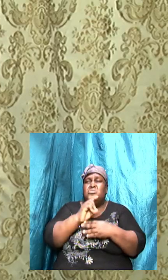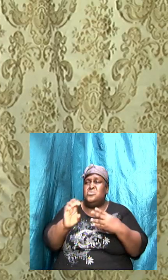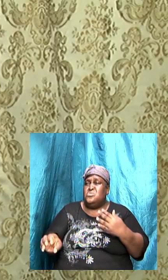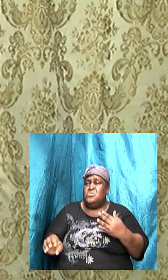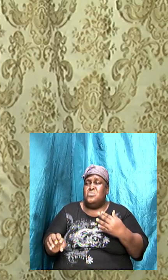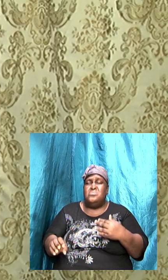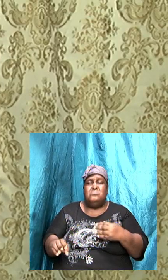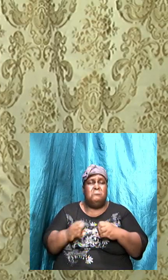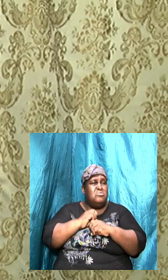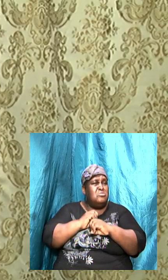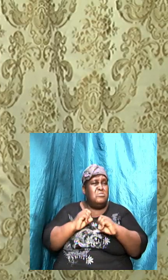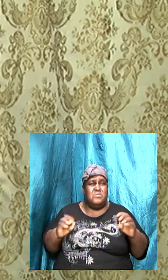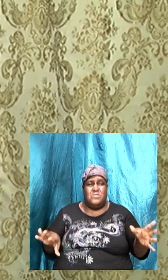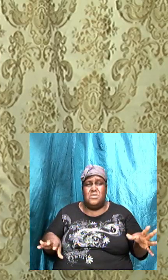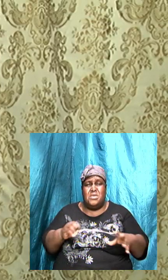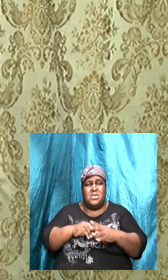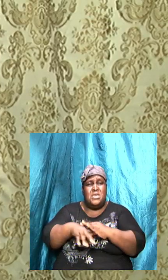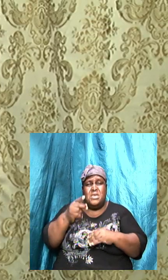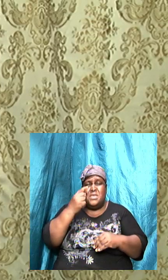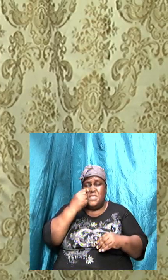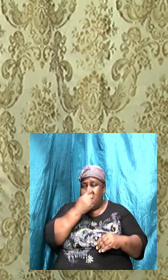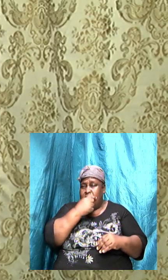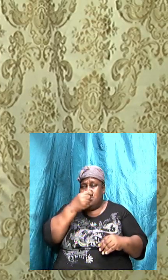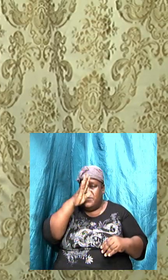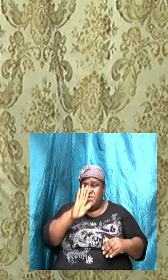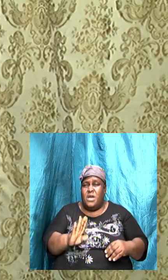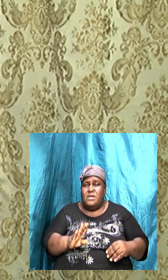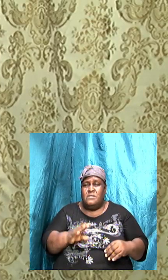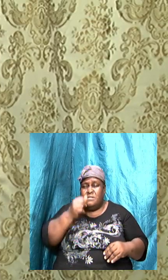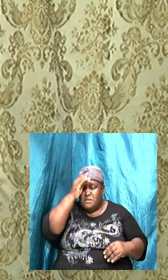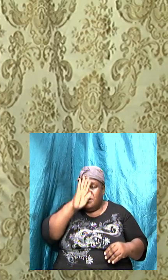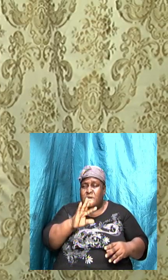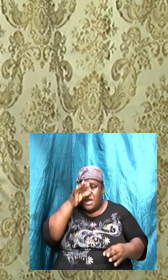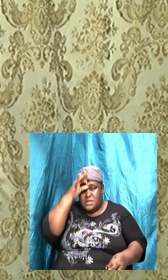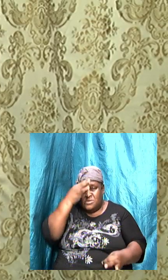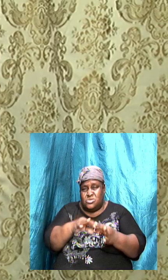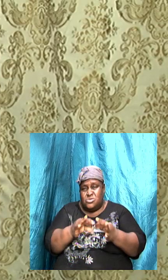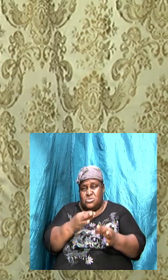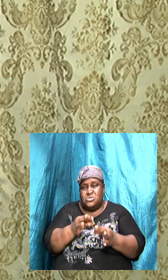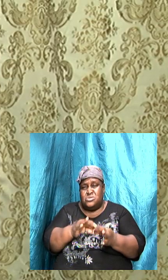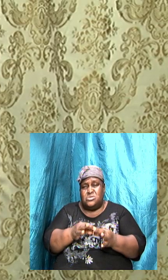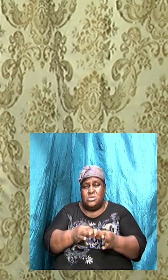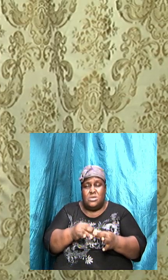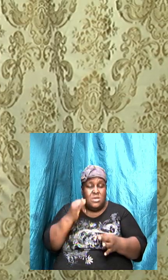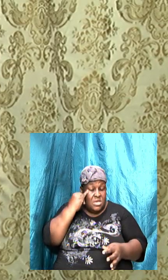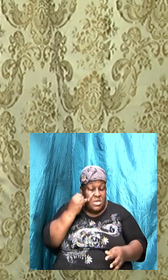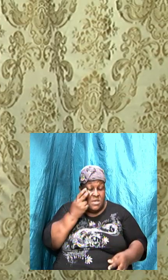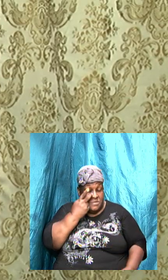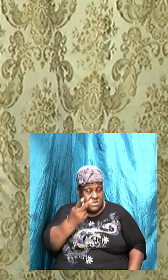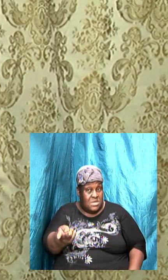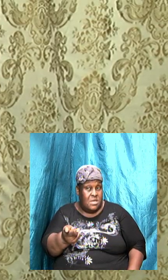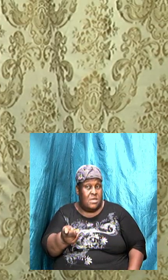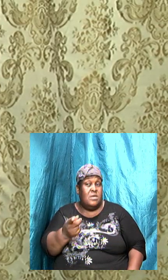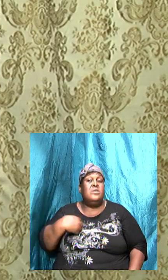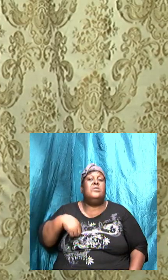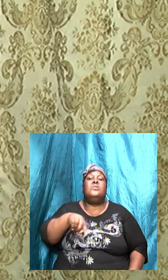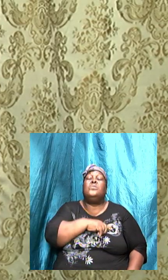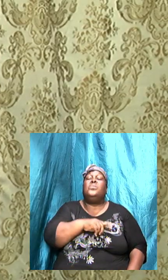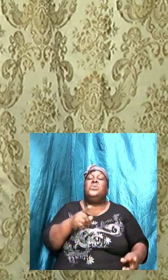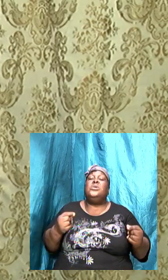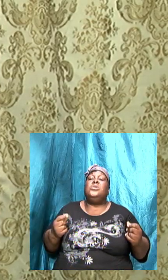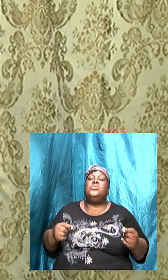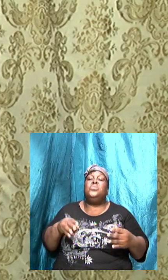of Almighty God. God is a just God. And if he sees that we are